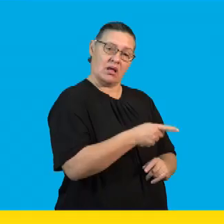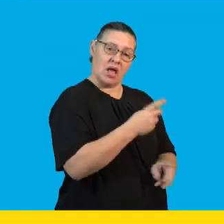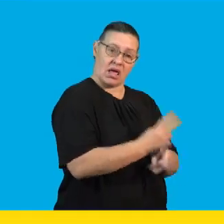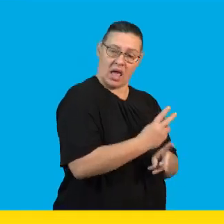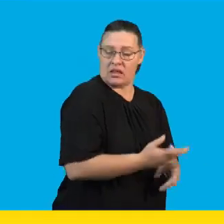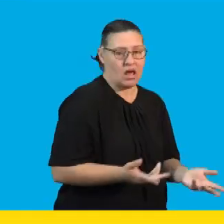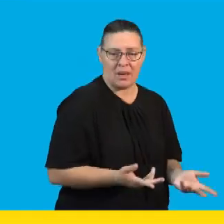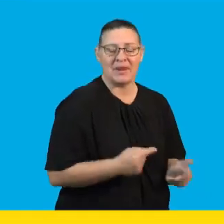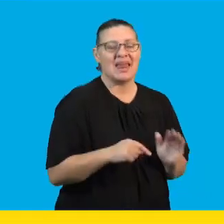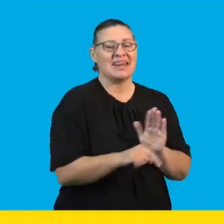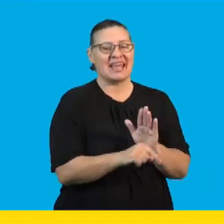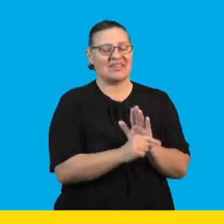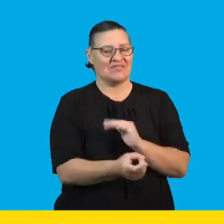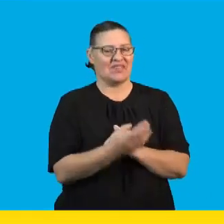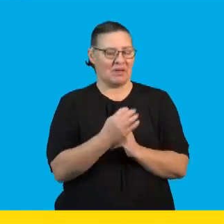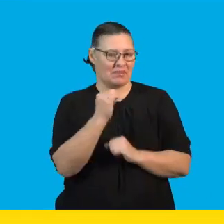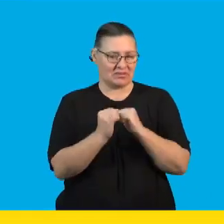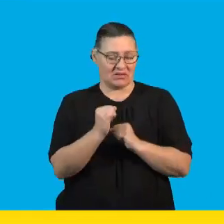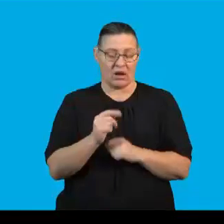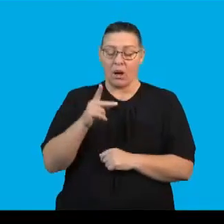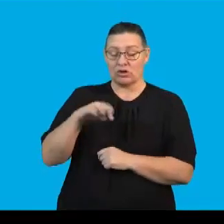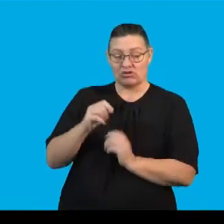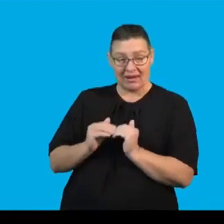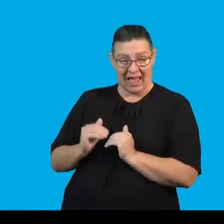to negative feedback mechanism. So the higher the